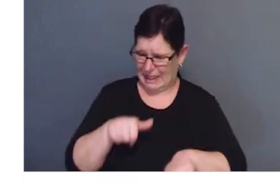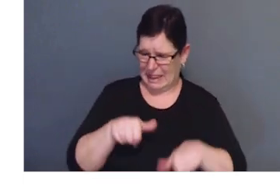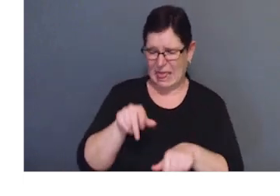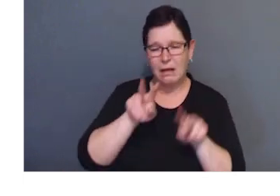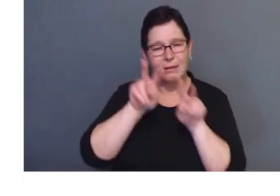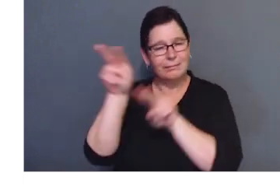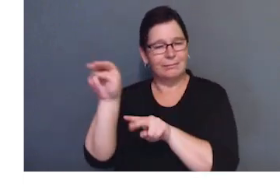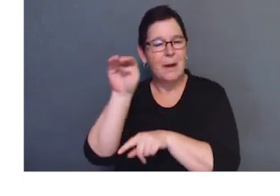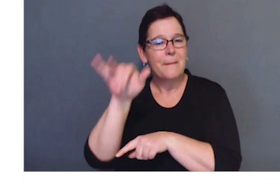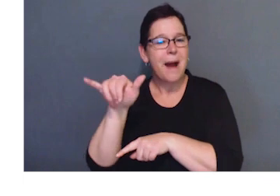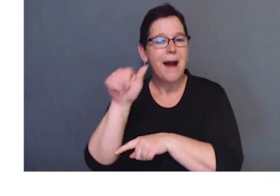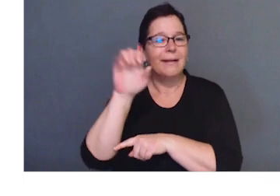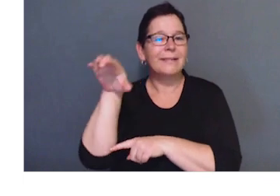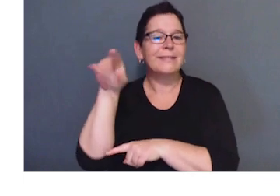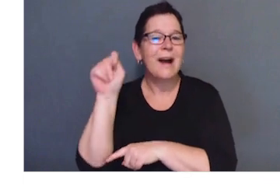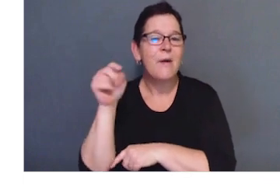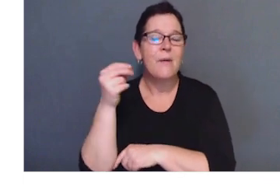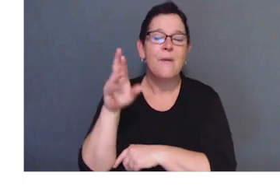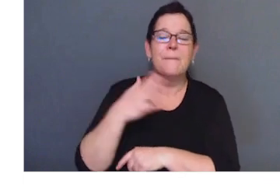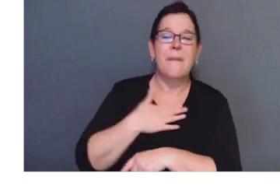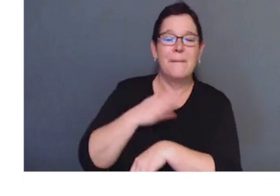to